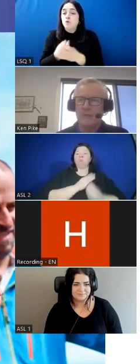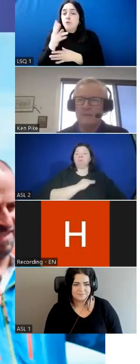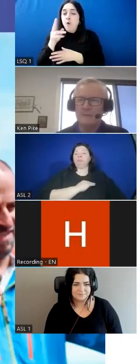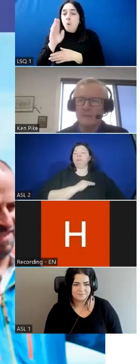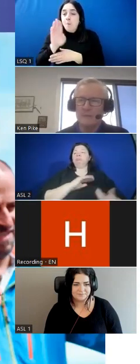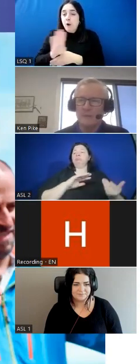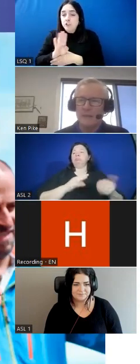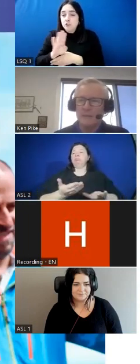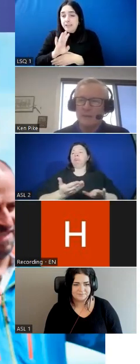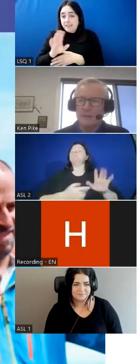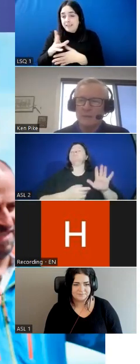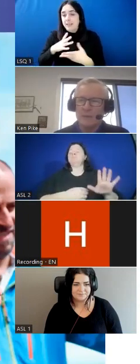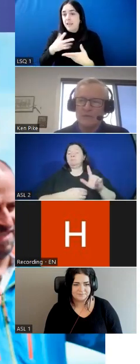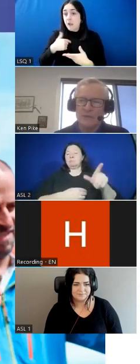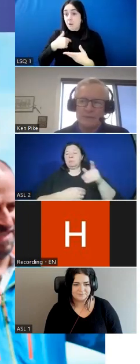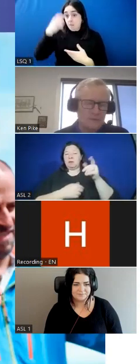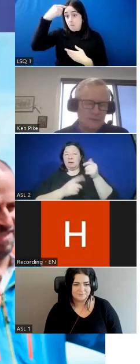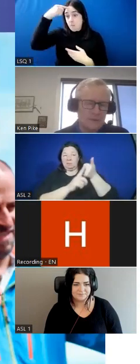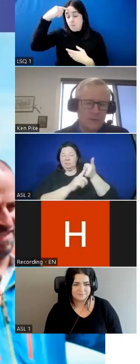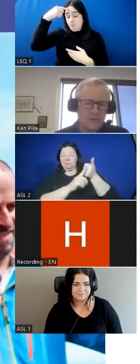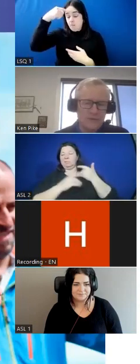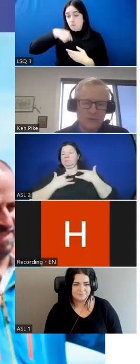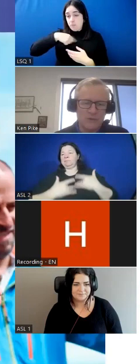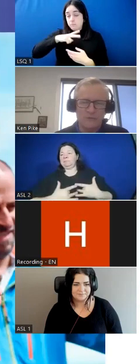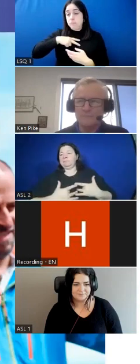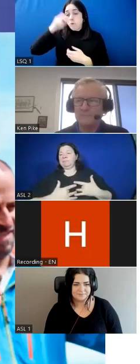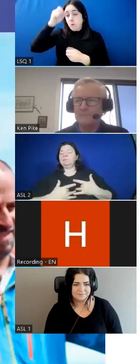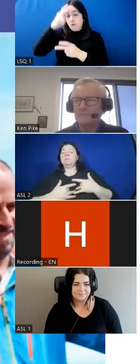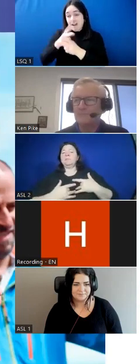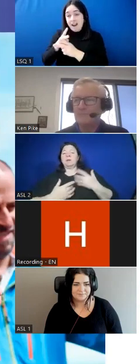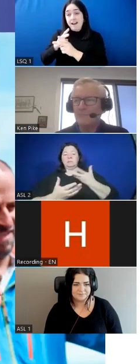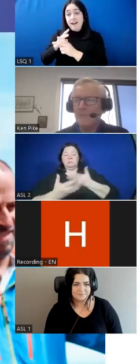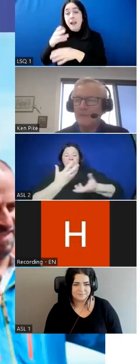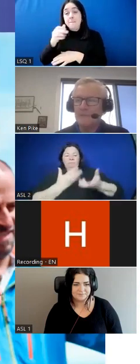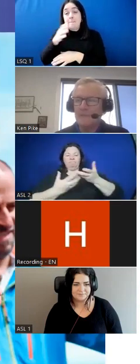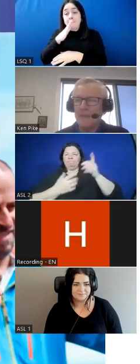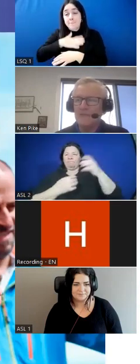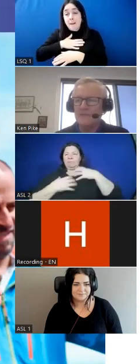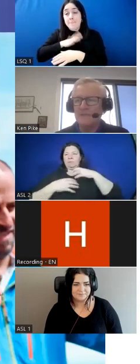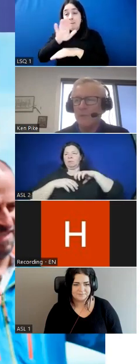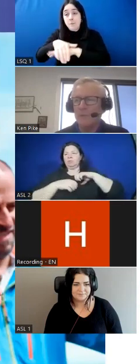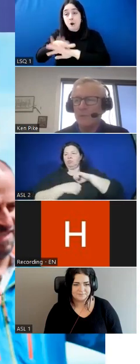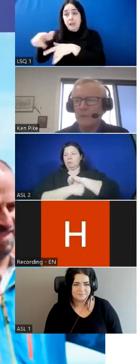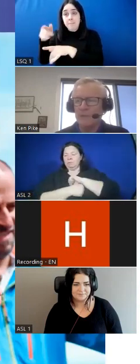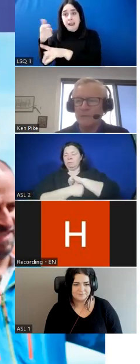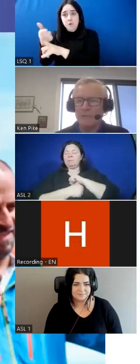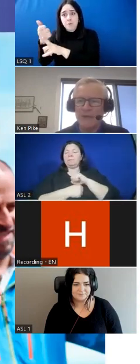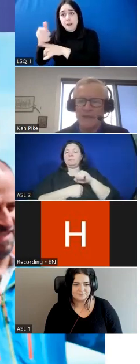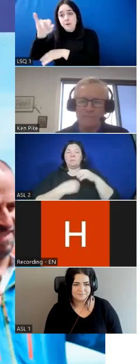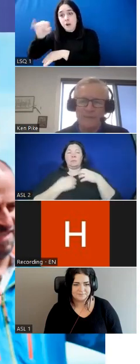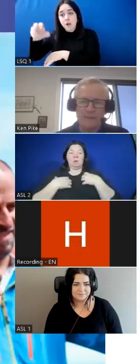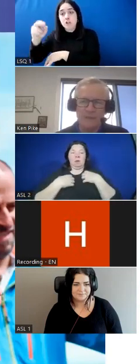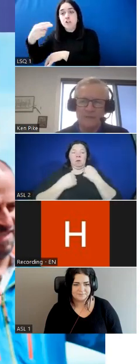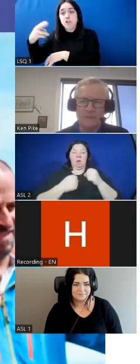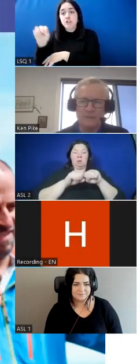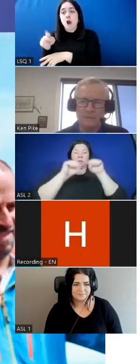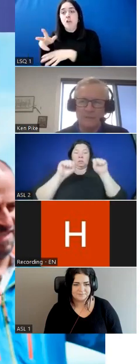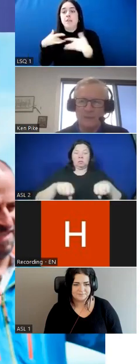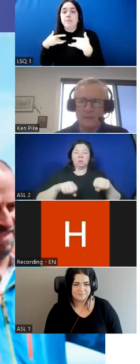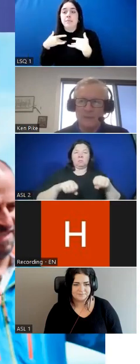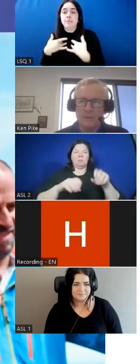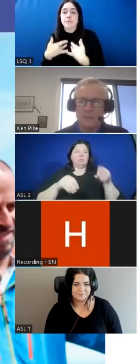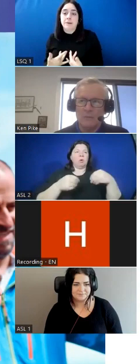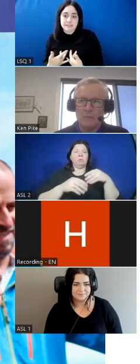became depressed while trying to deal with his grief. The health system went quickly to providing